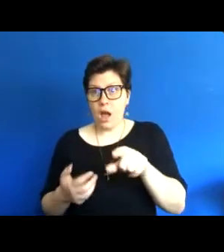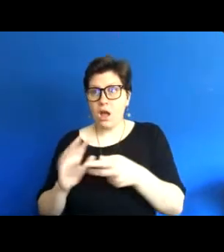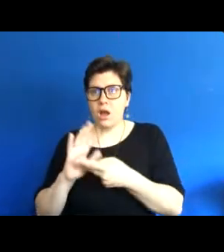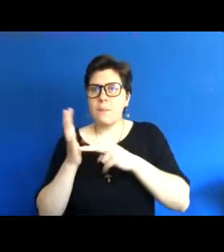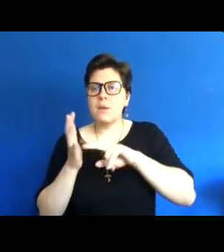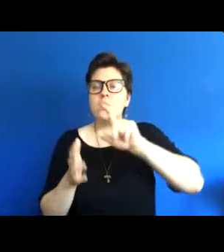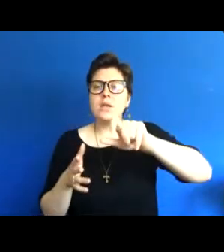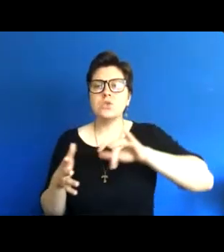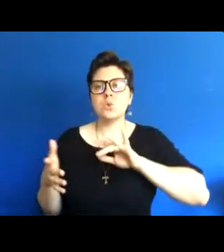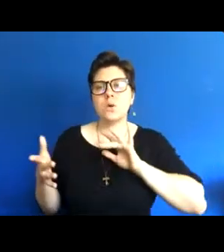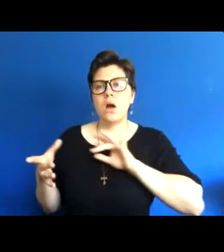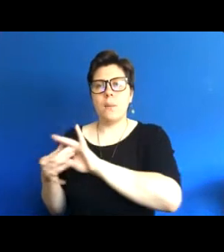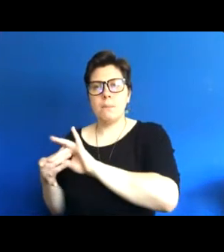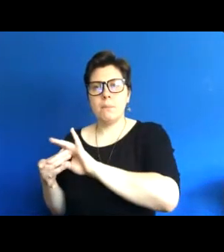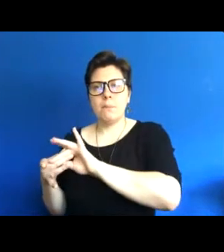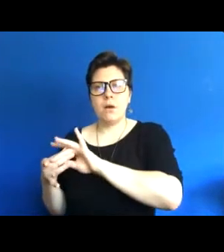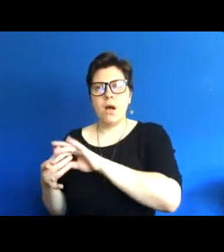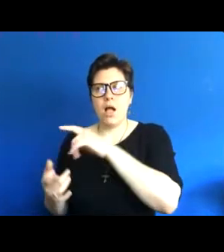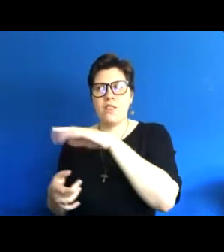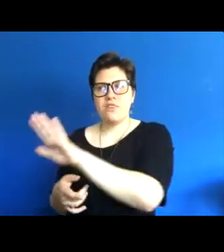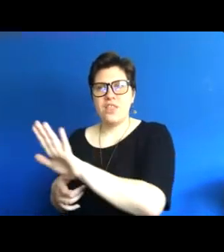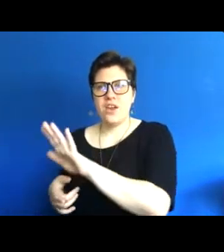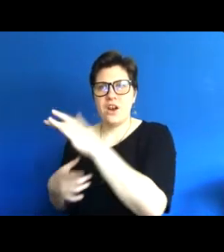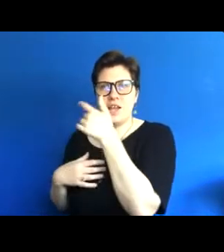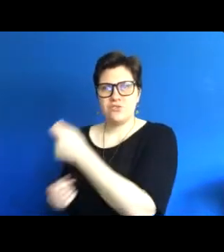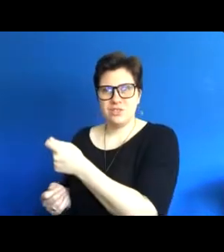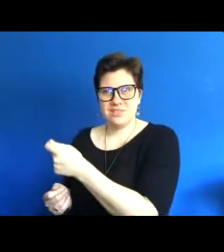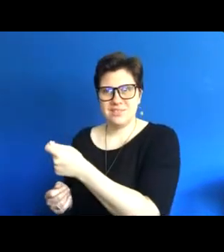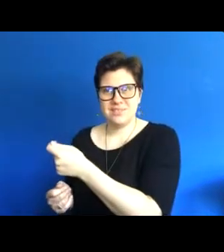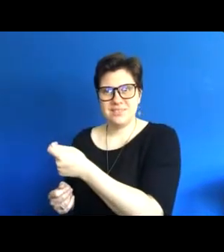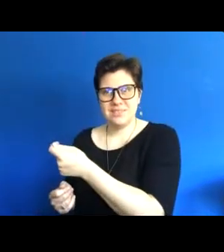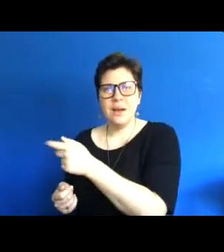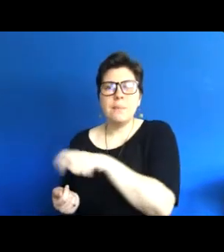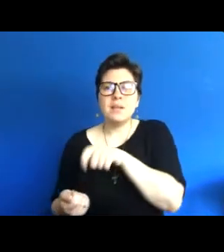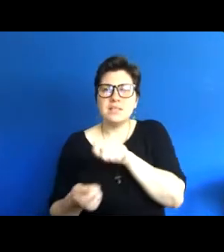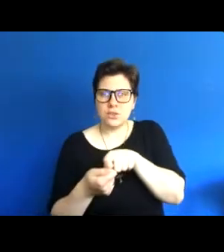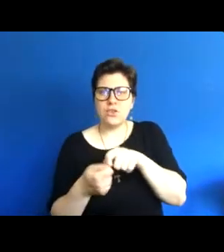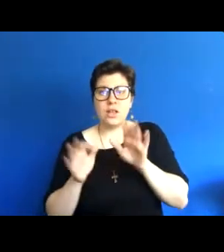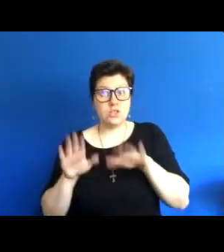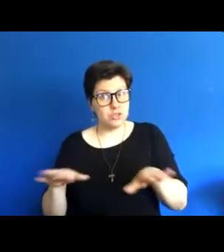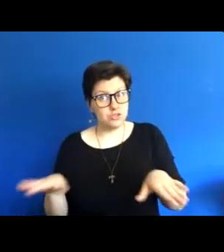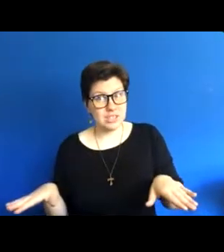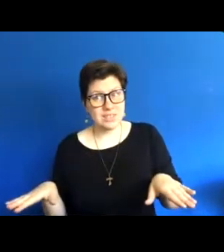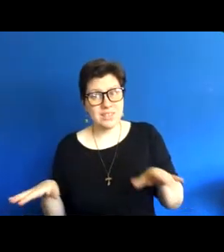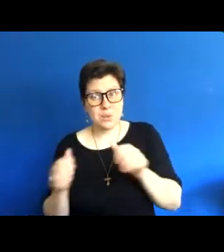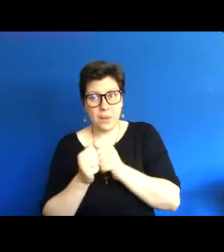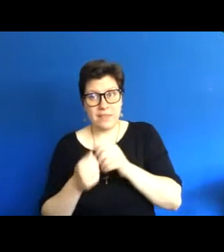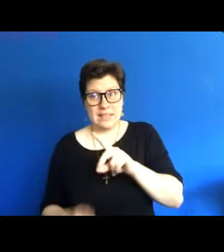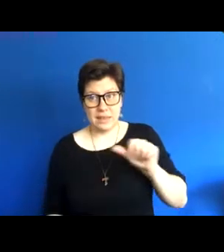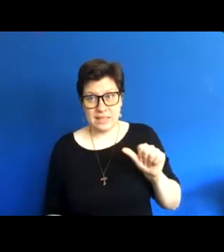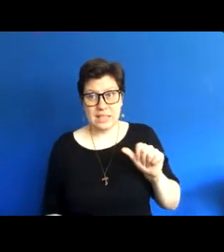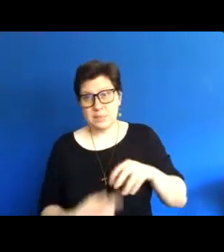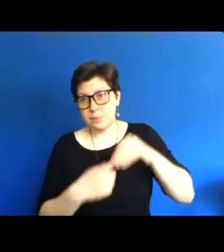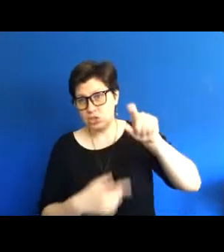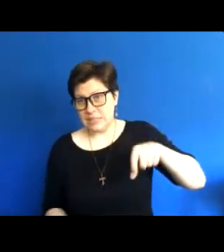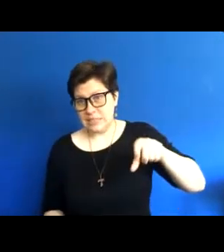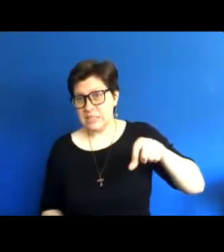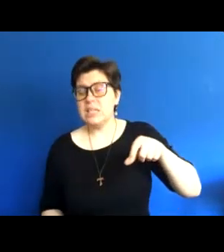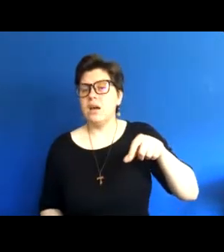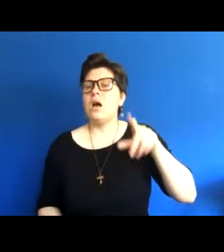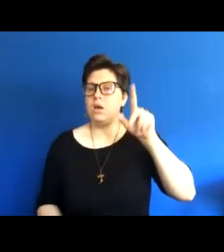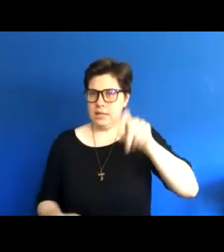the interests of those that we're trying to catechize, particularly with our children with disabilities, with special needs. We need